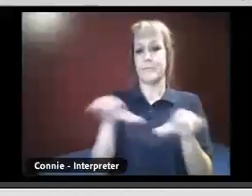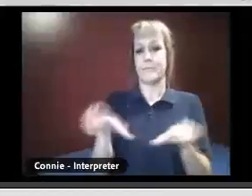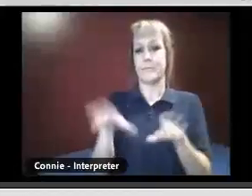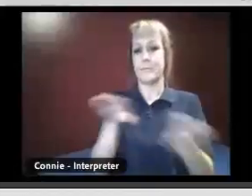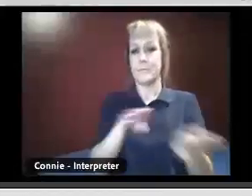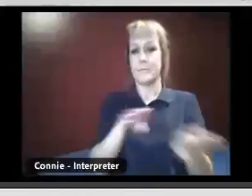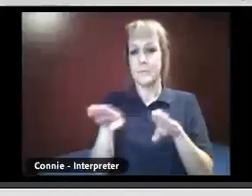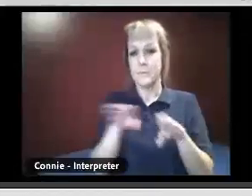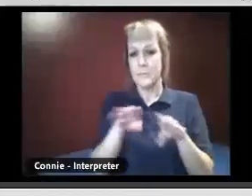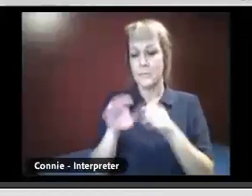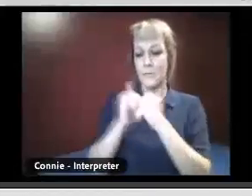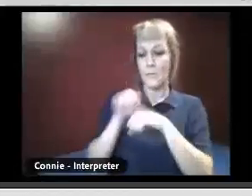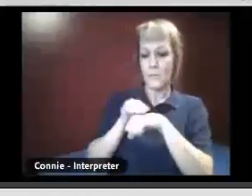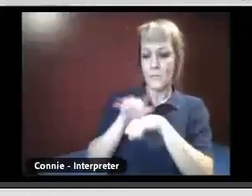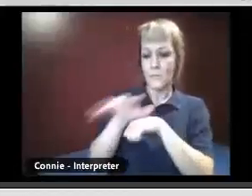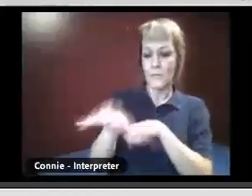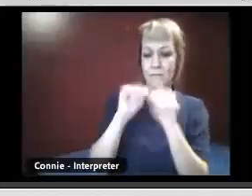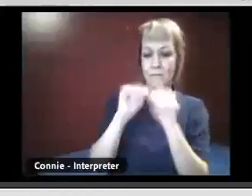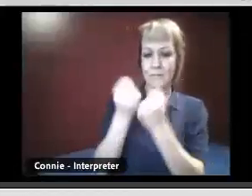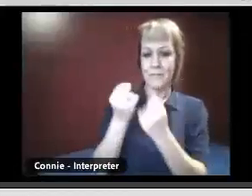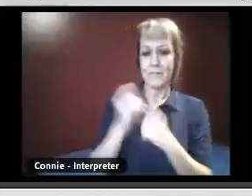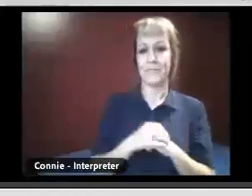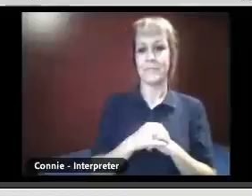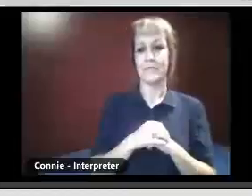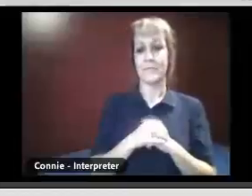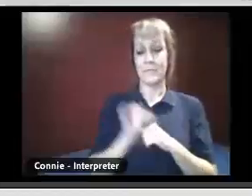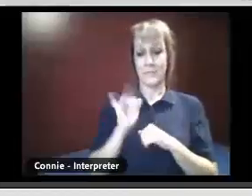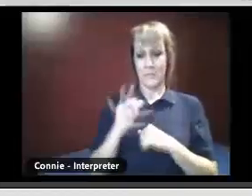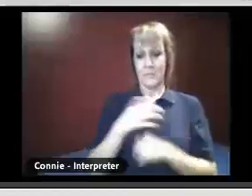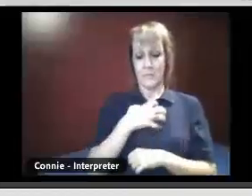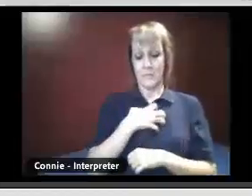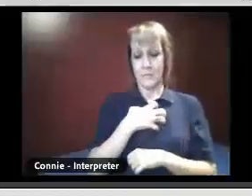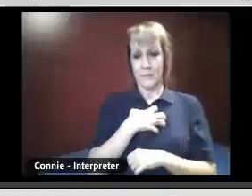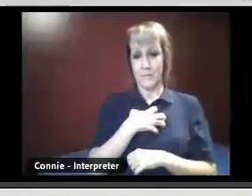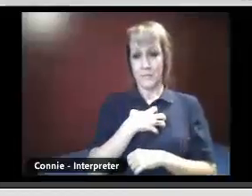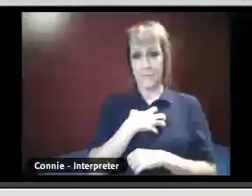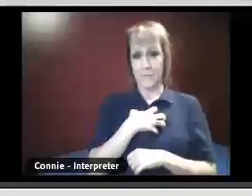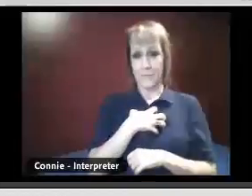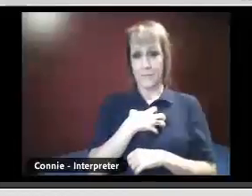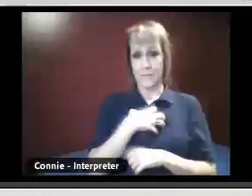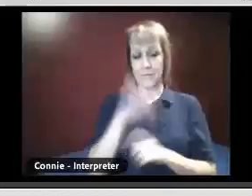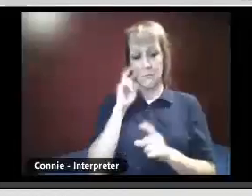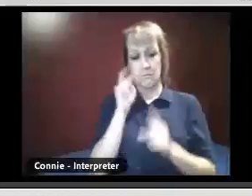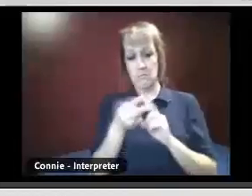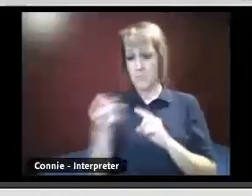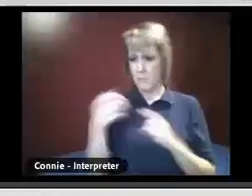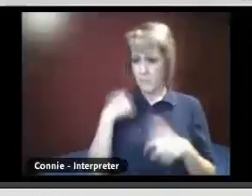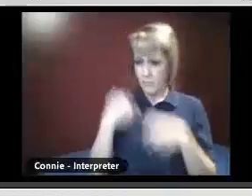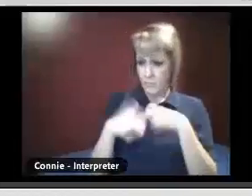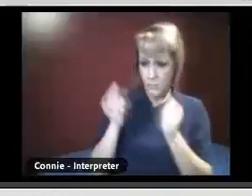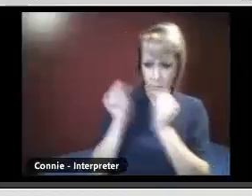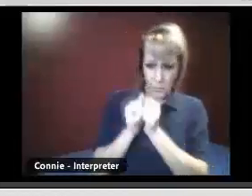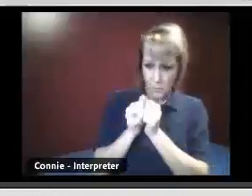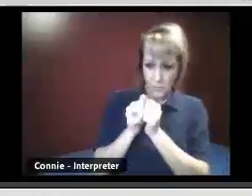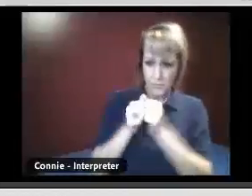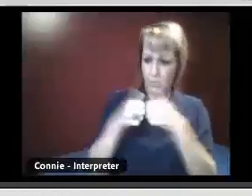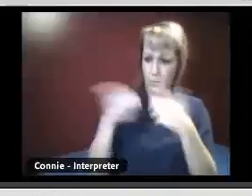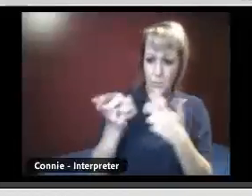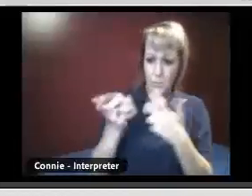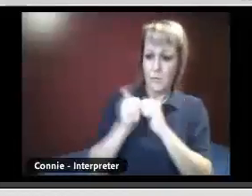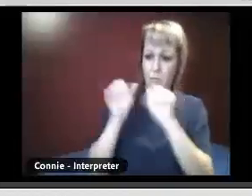having on the team. And if there's a complaint, take the aspect, gee, do we have a problem with? If so, how can we